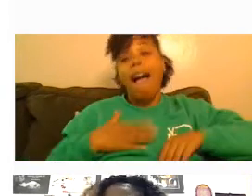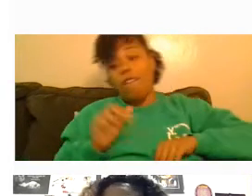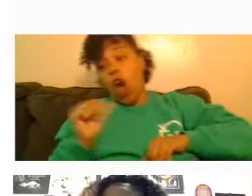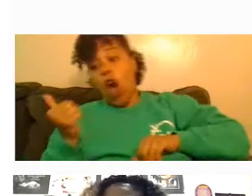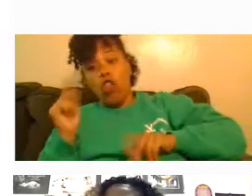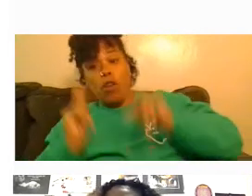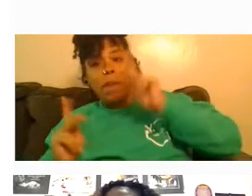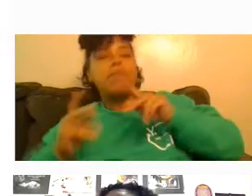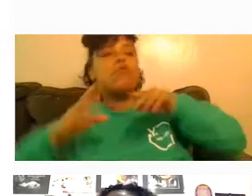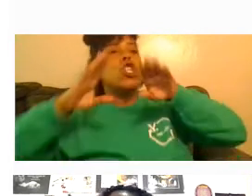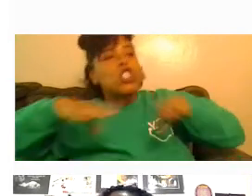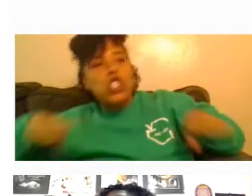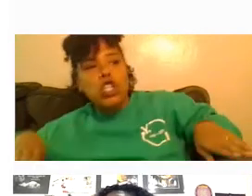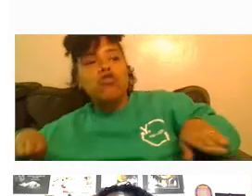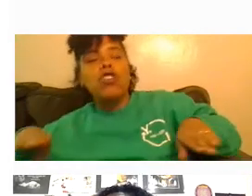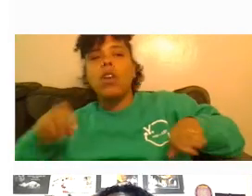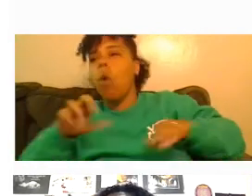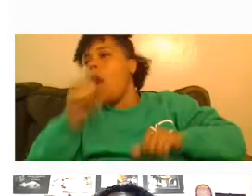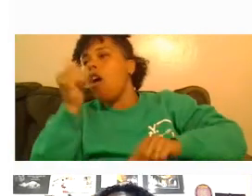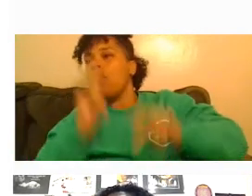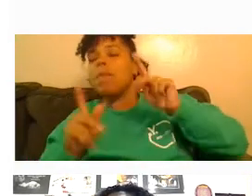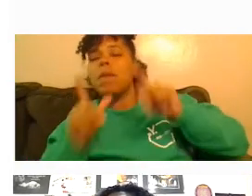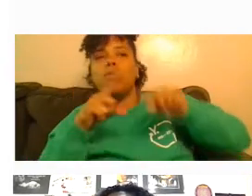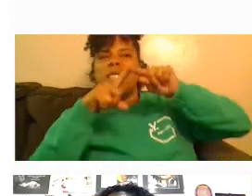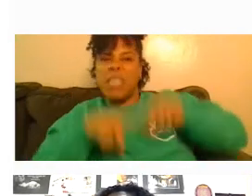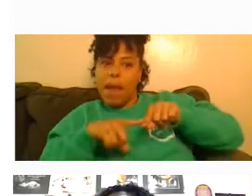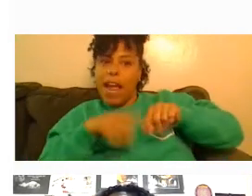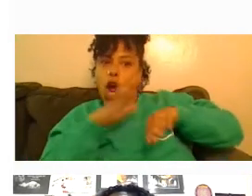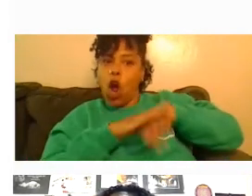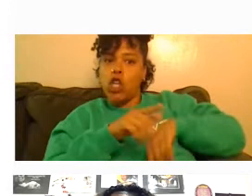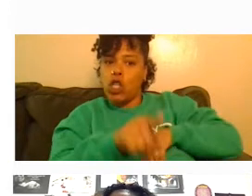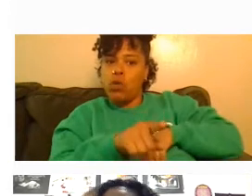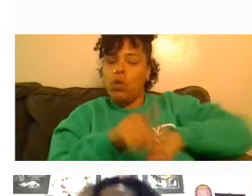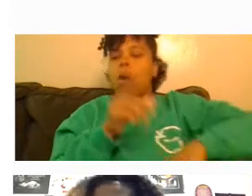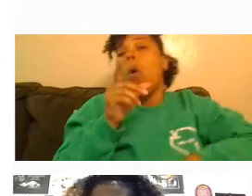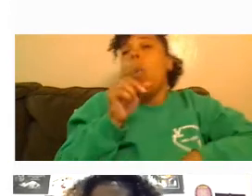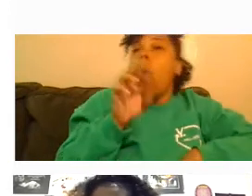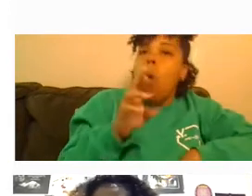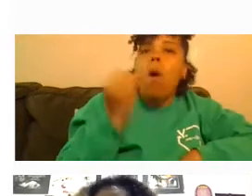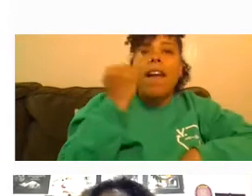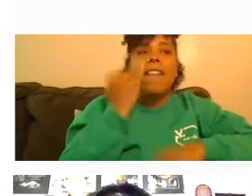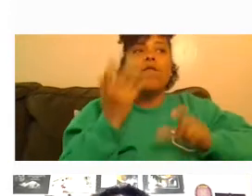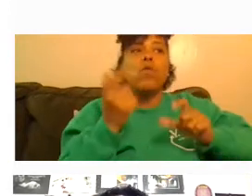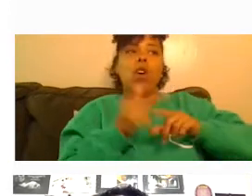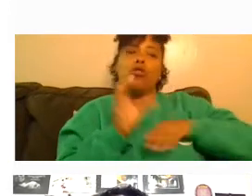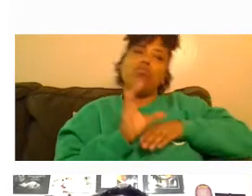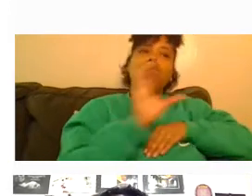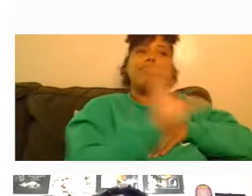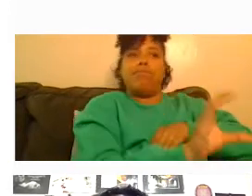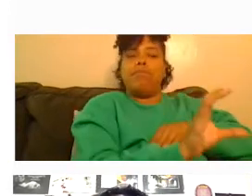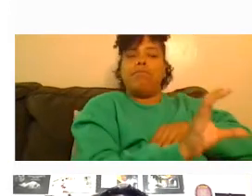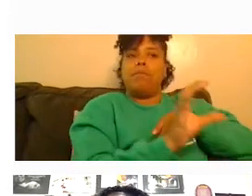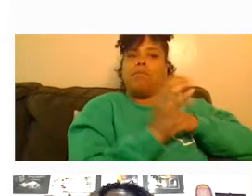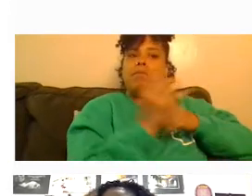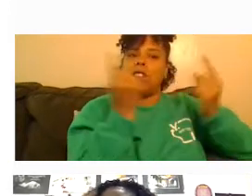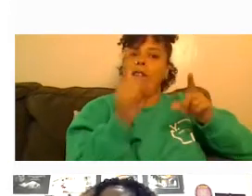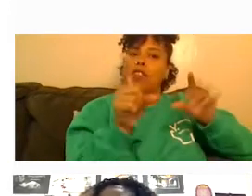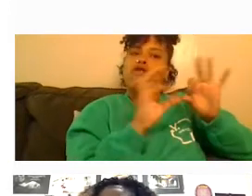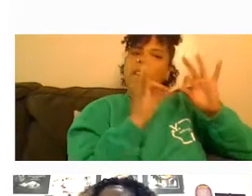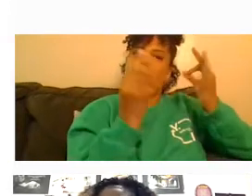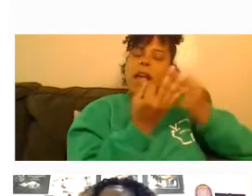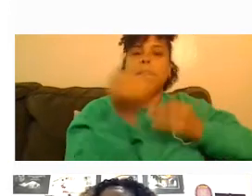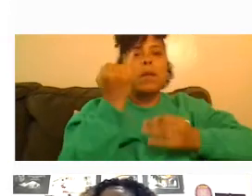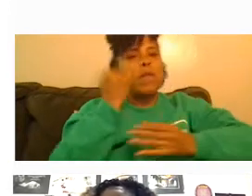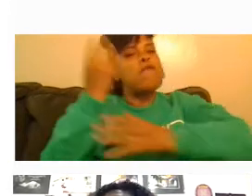Also people who want to leave something for their family. I'm getting ready to be a grandmother. My grandbaby is